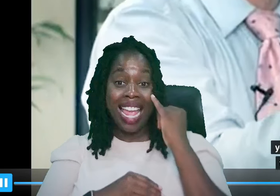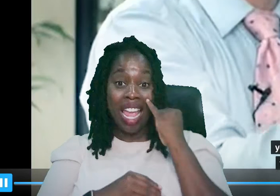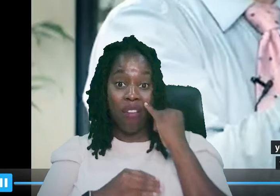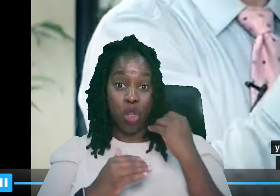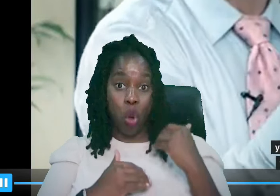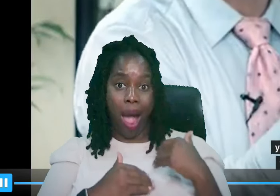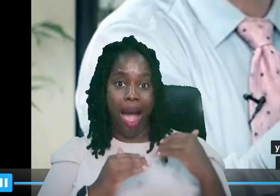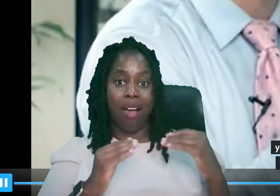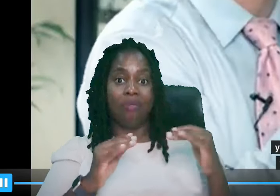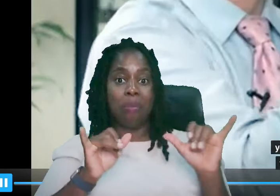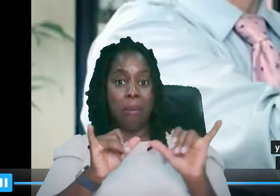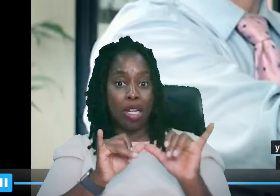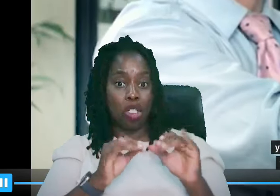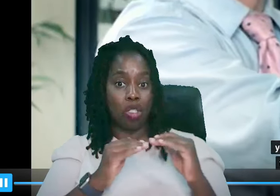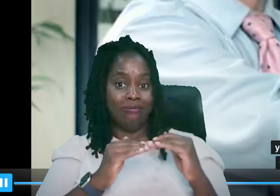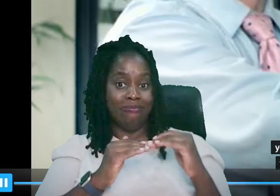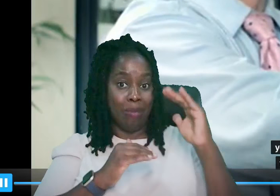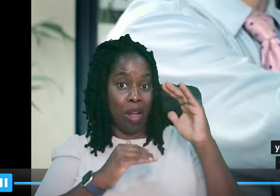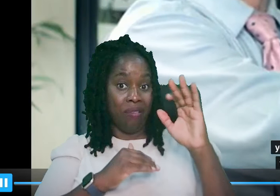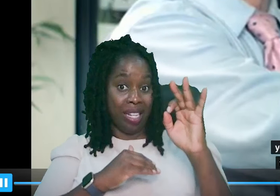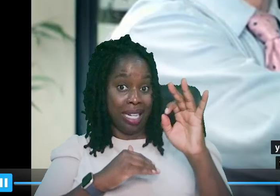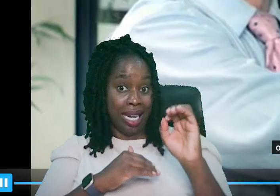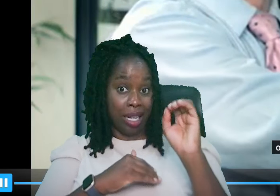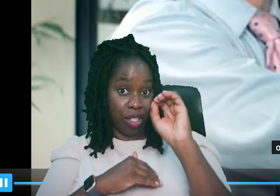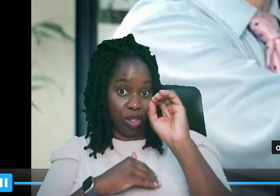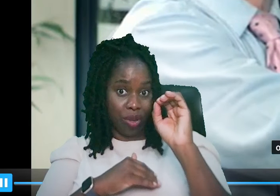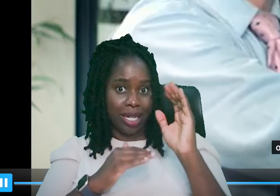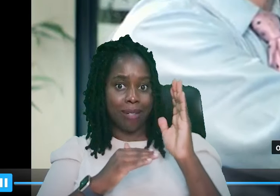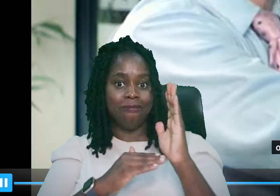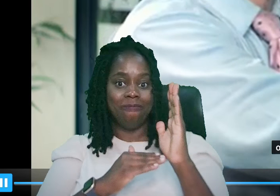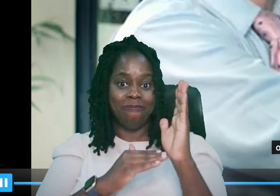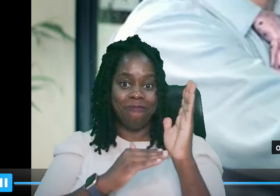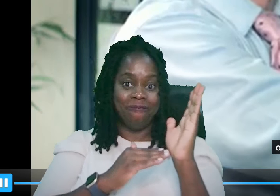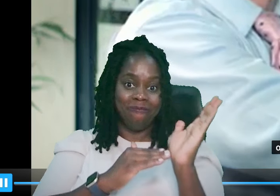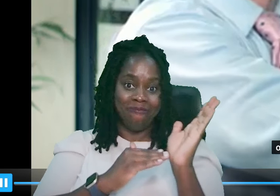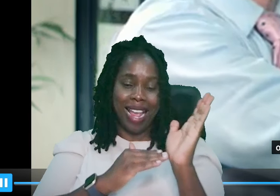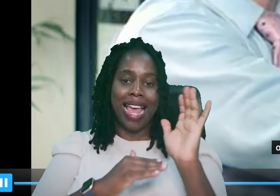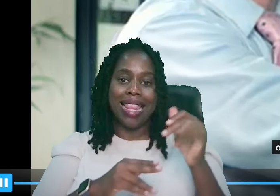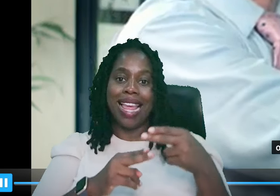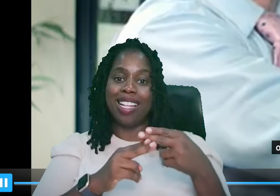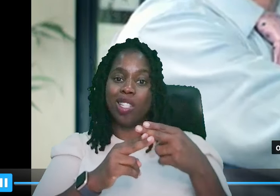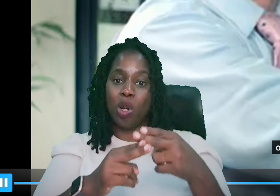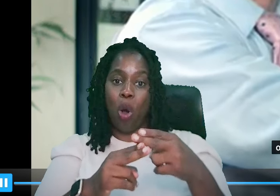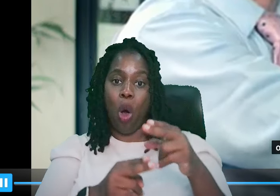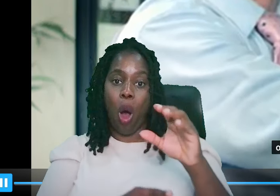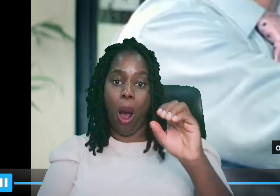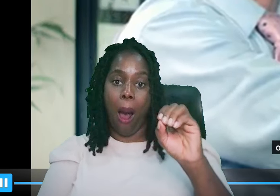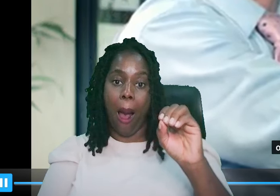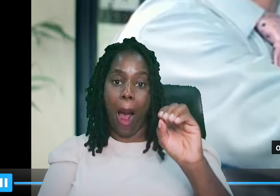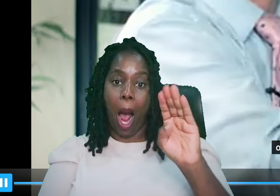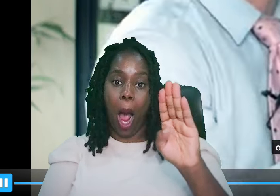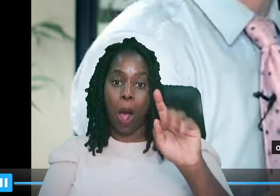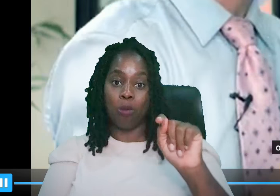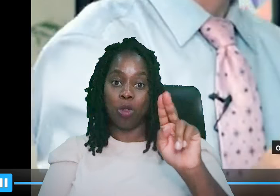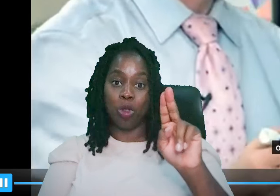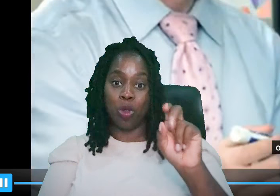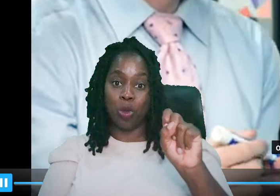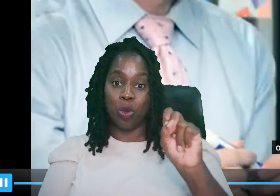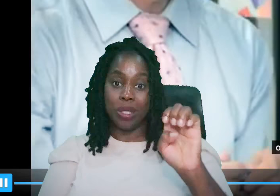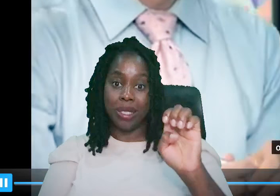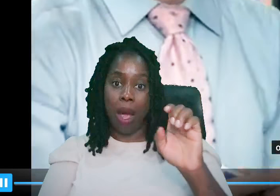that measures more than 90 degrees, that's what we call obtuse. So that is more than 90 degrees.